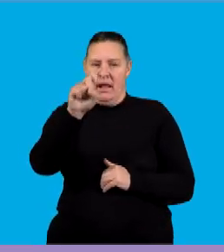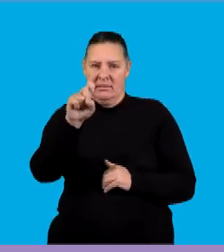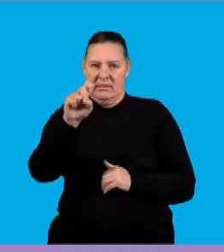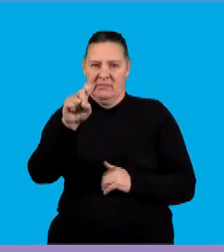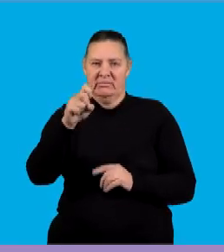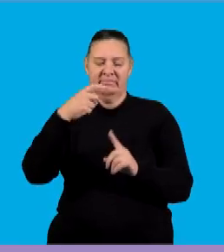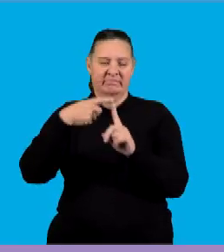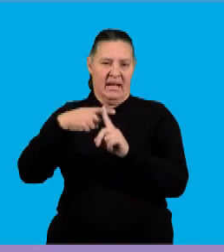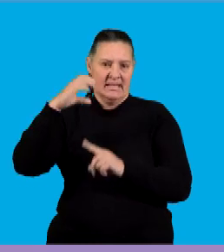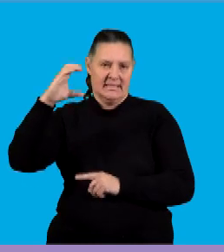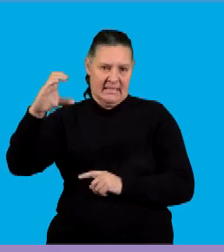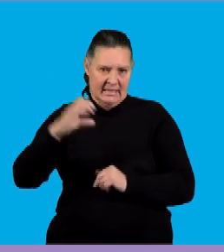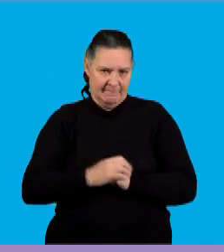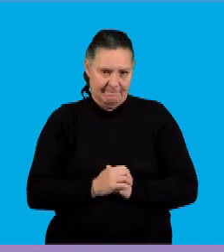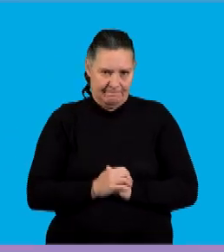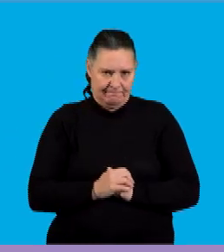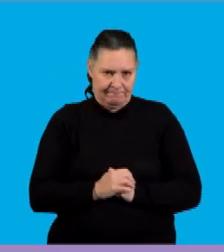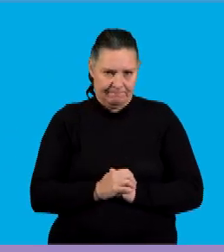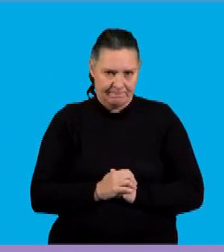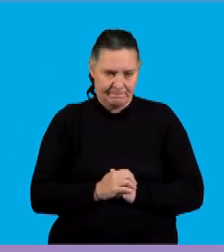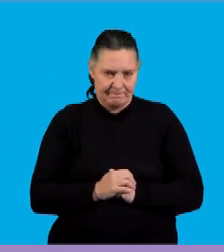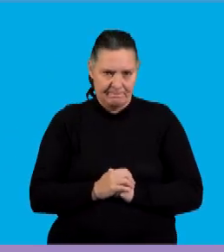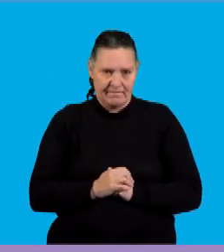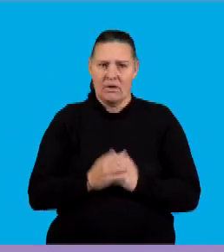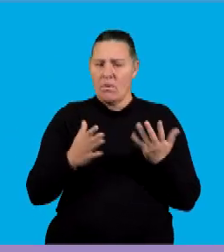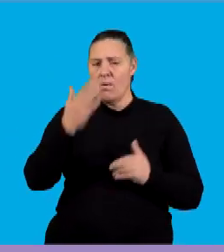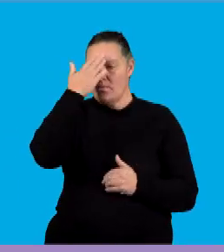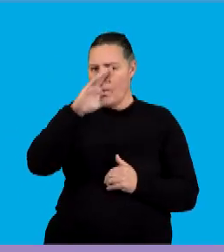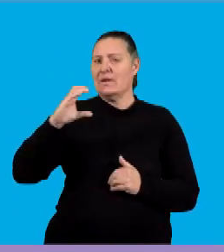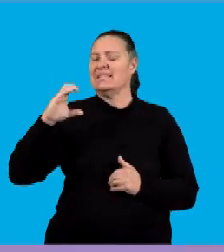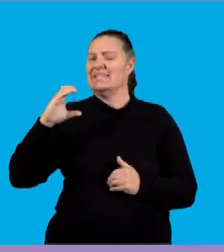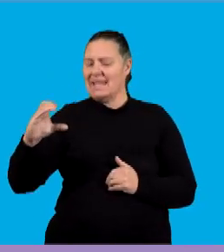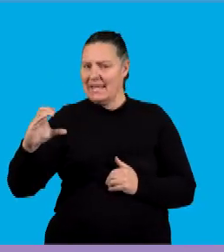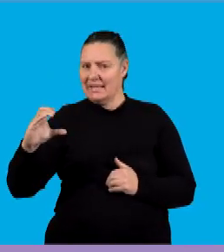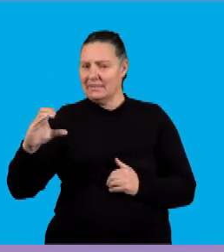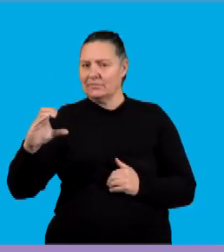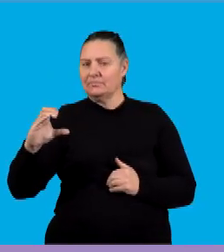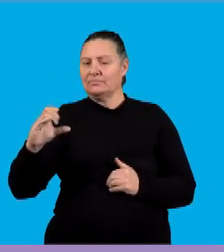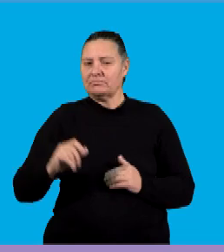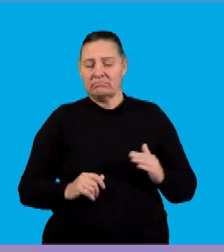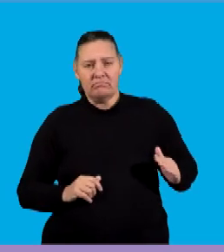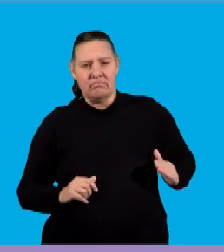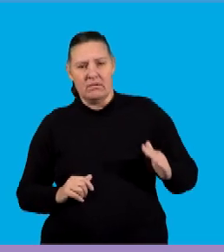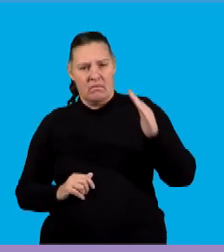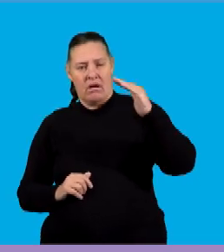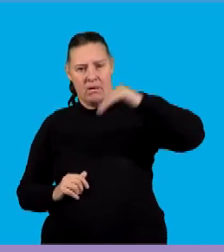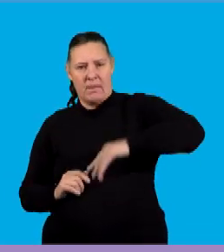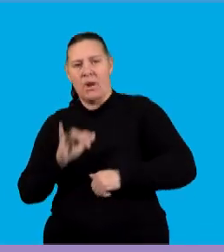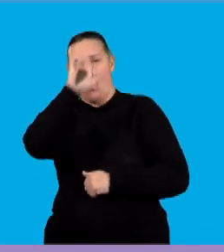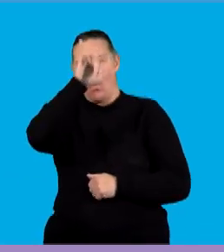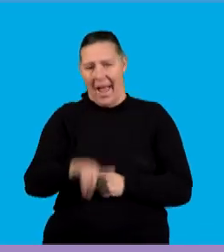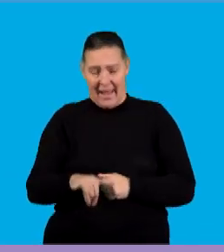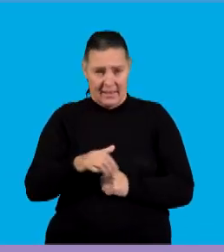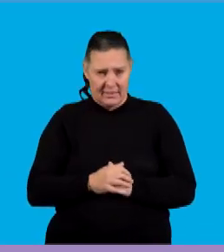y-intercept. So what is the y-intercept in this first equation? Y is equals to 2x minus 1. Yes, you are correct if